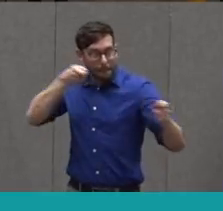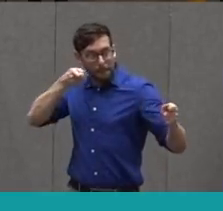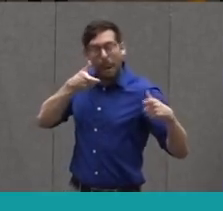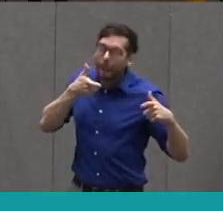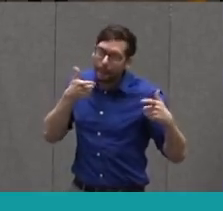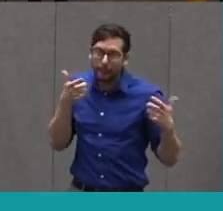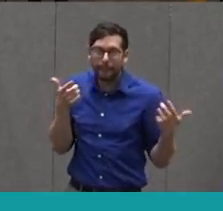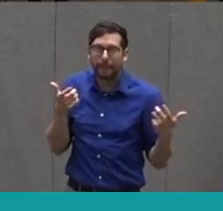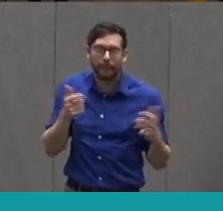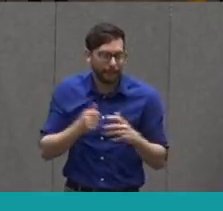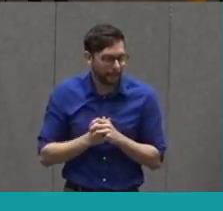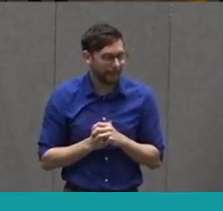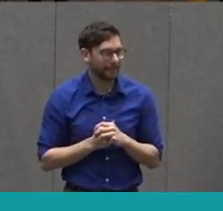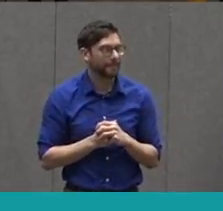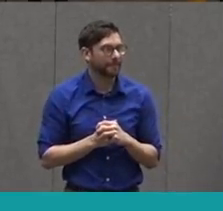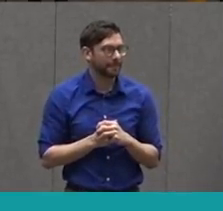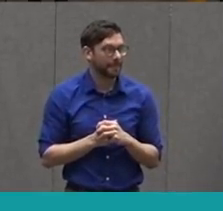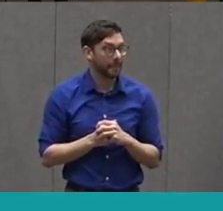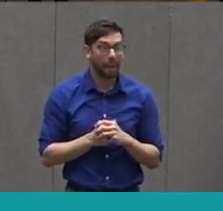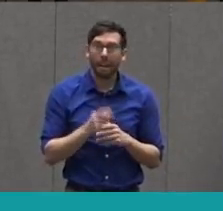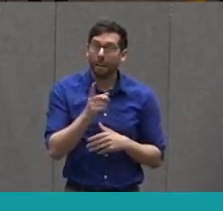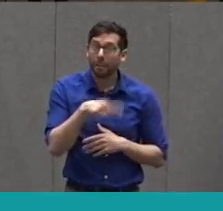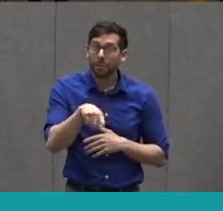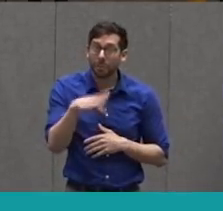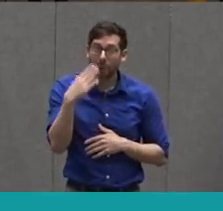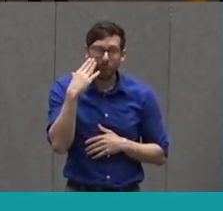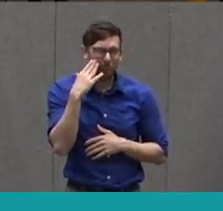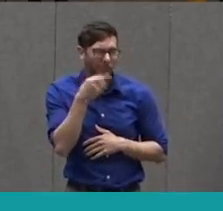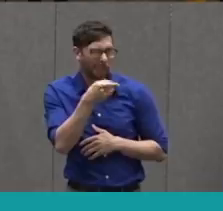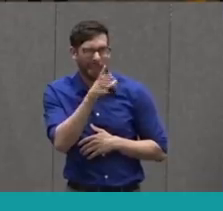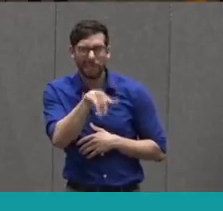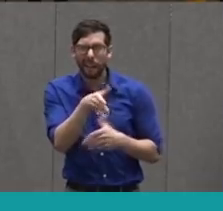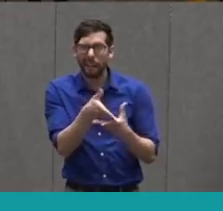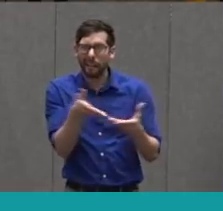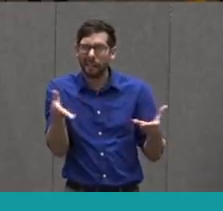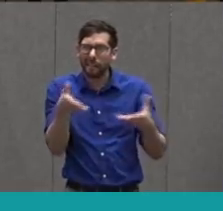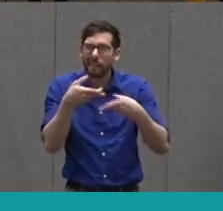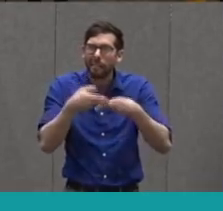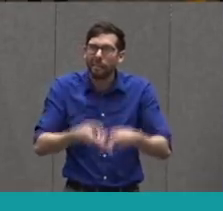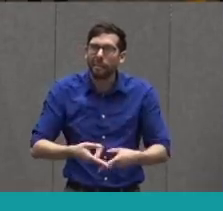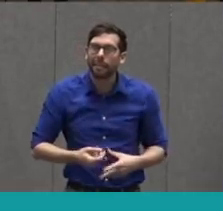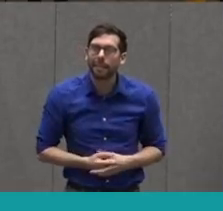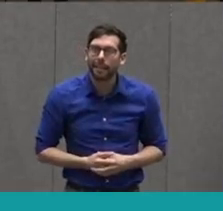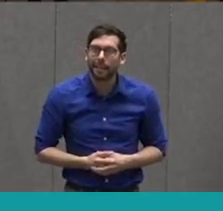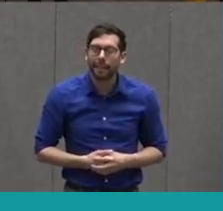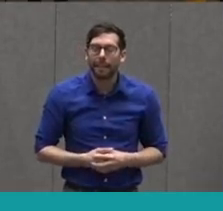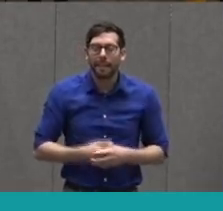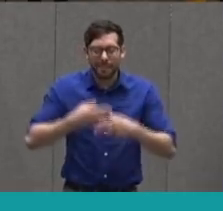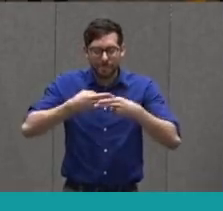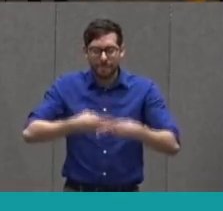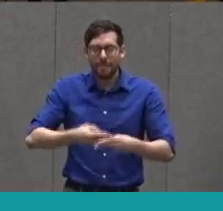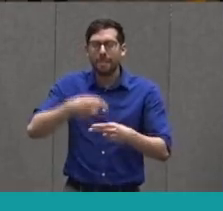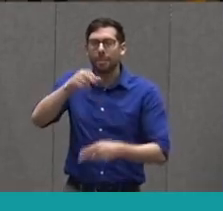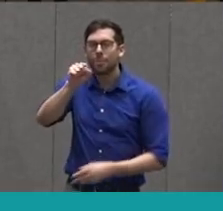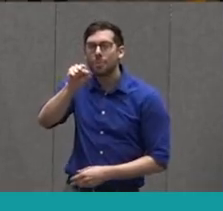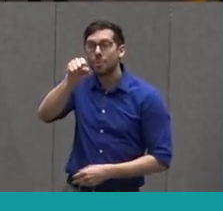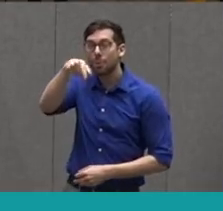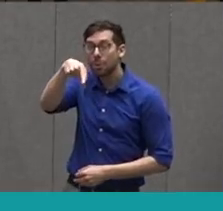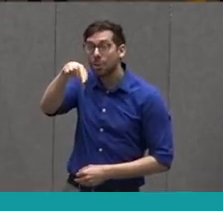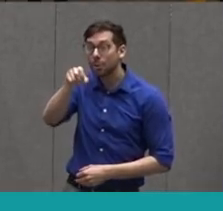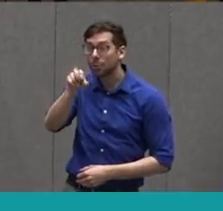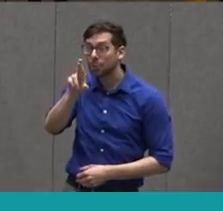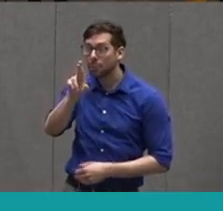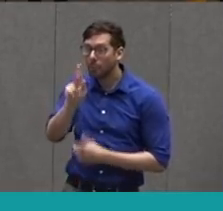How about this? Do you know what this is called? A spork. It's a